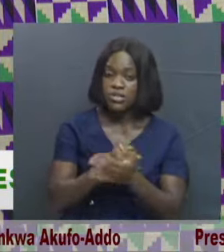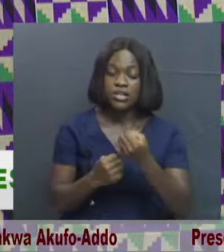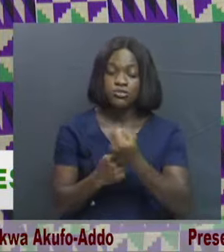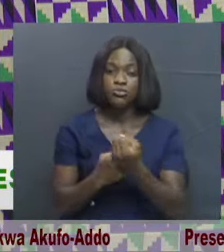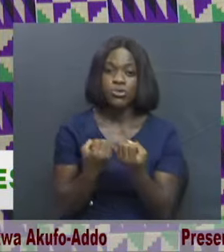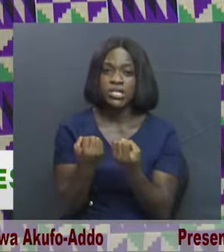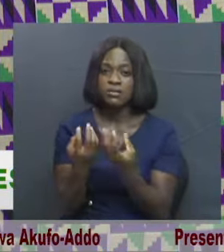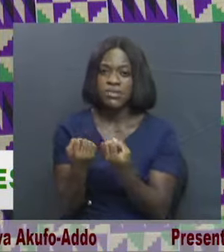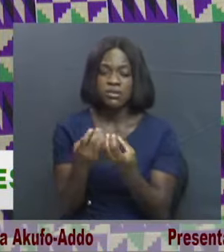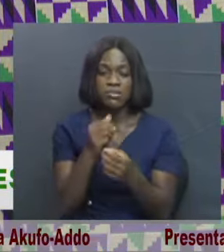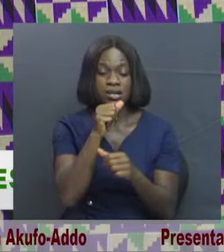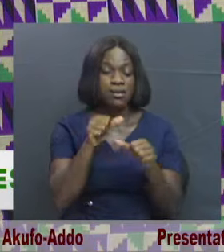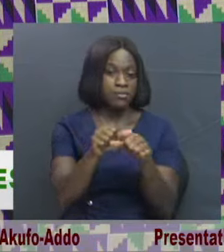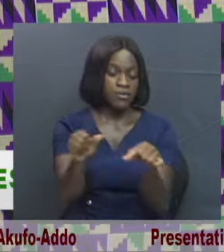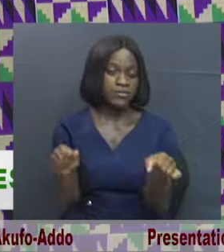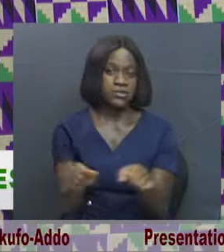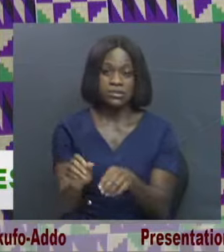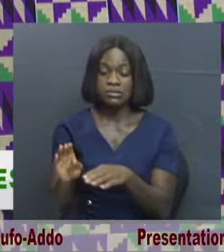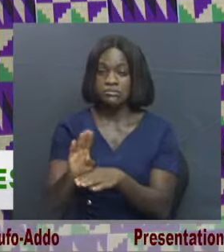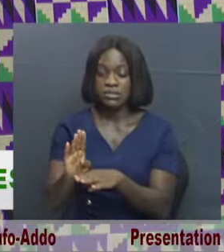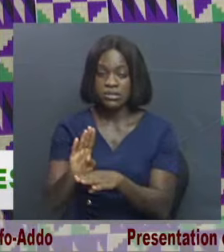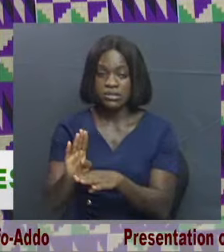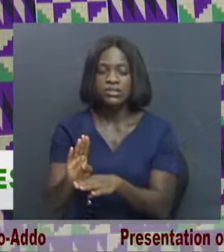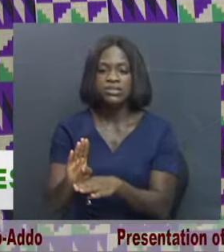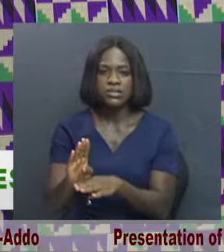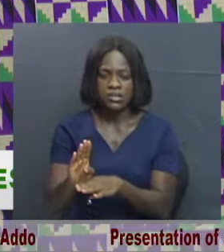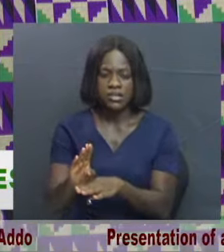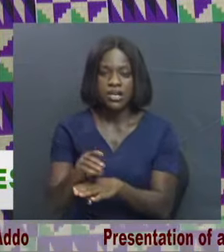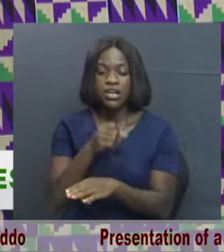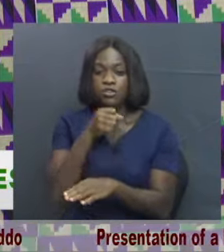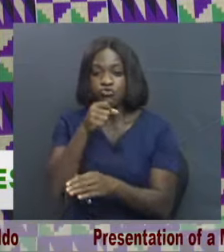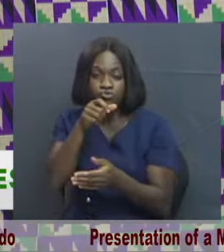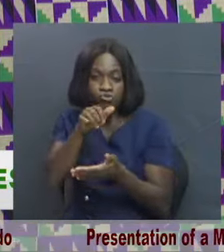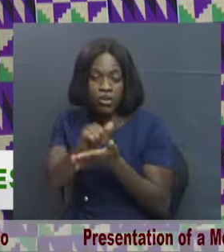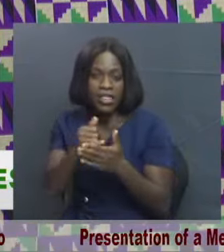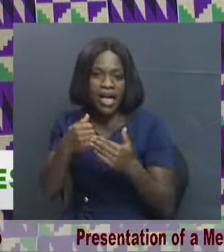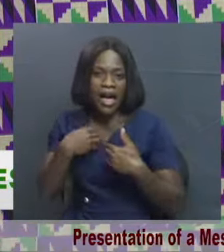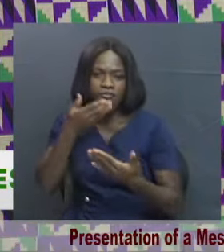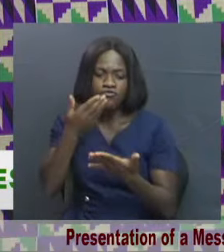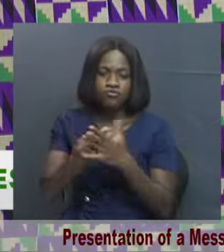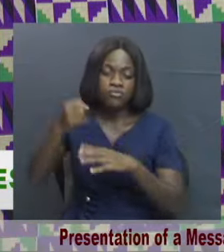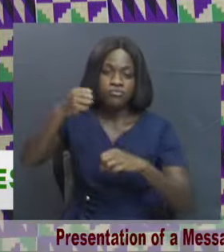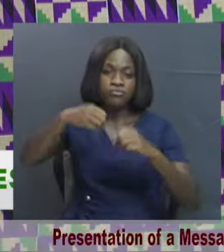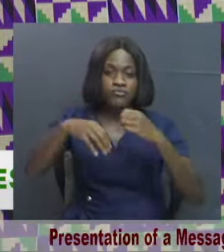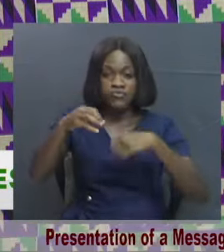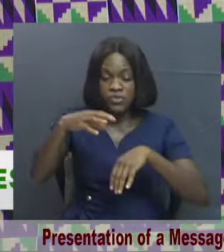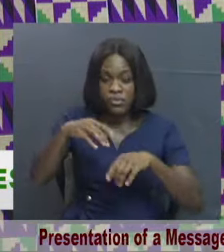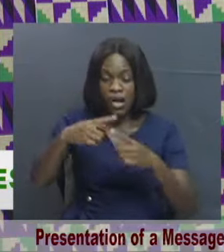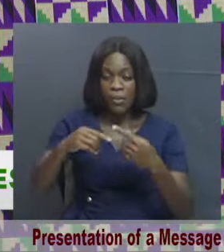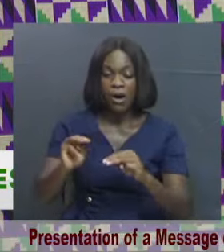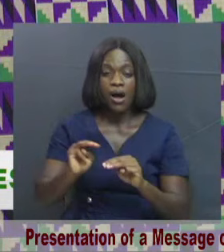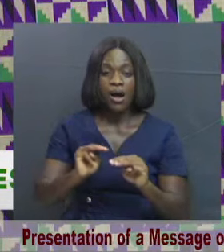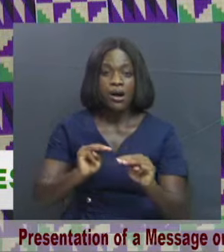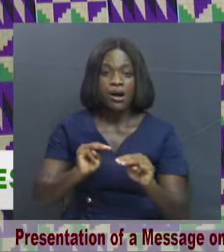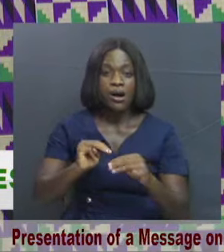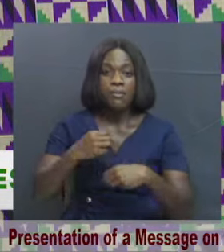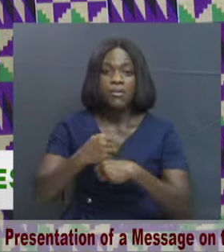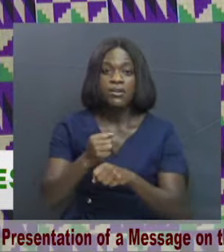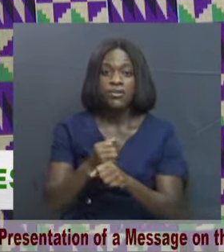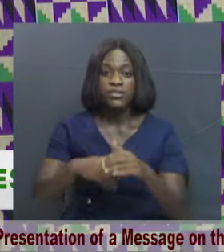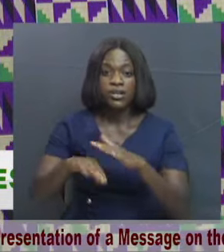many private sector business promoters to make significant investments in manufacturing under the one